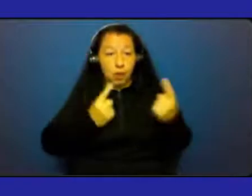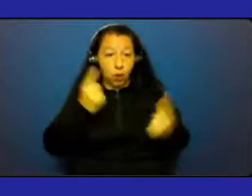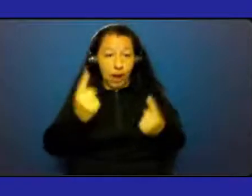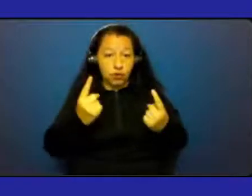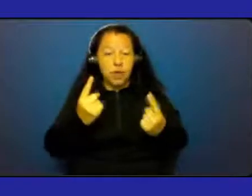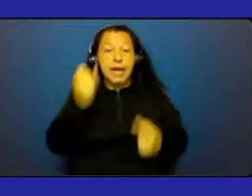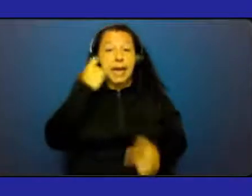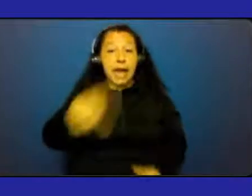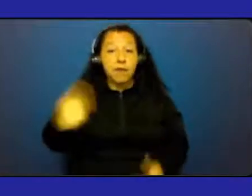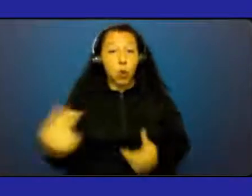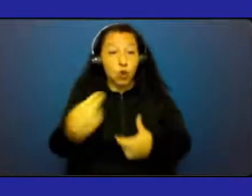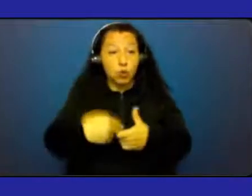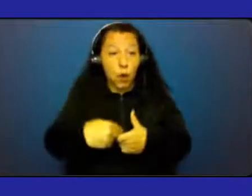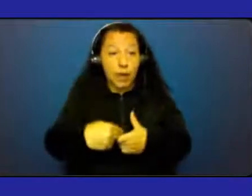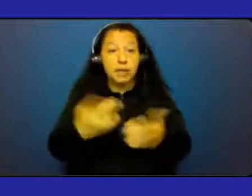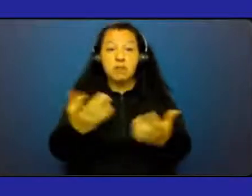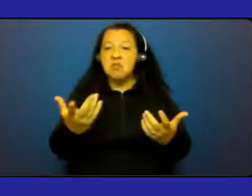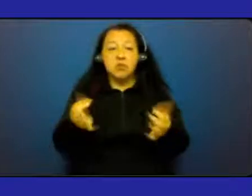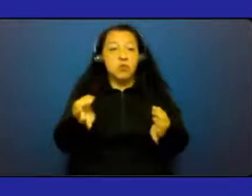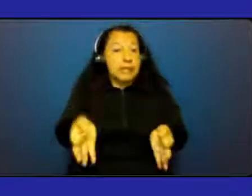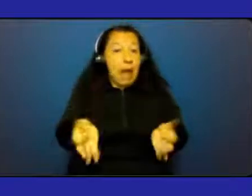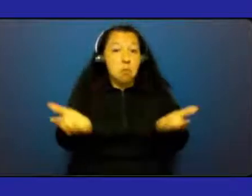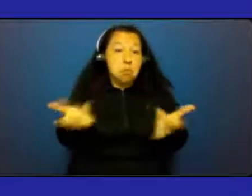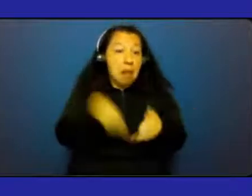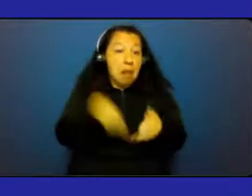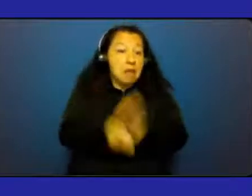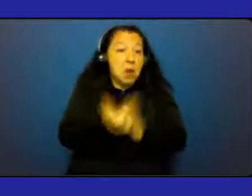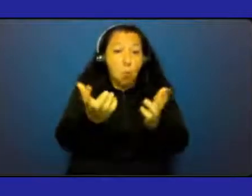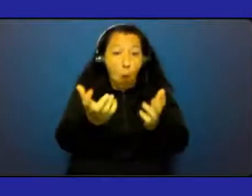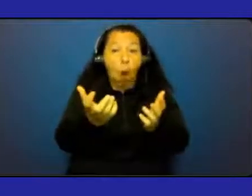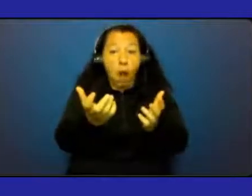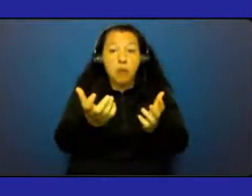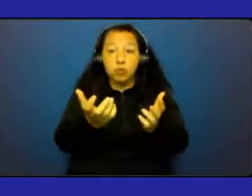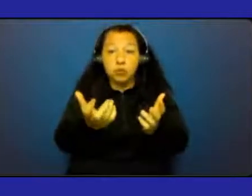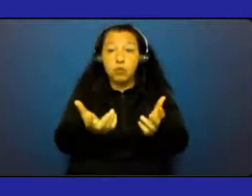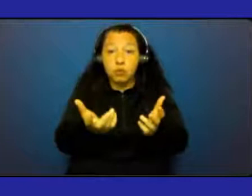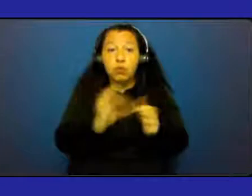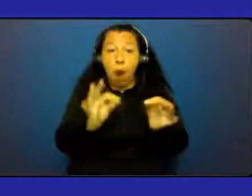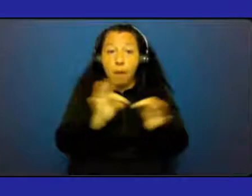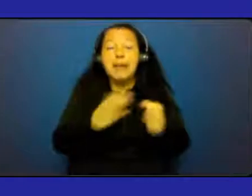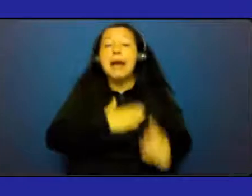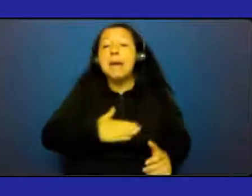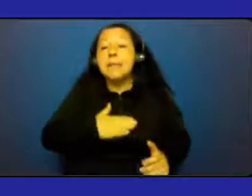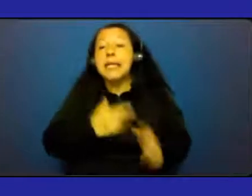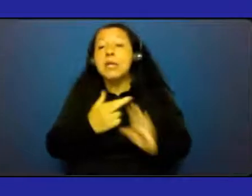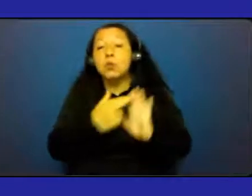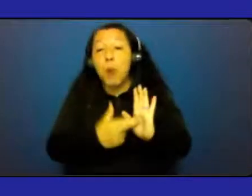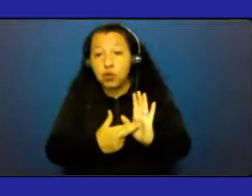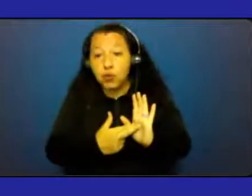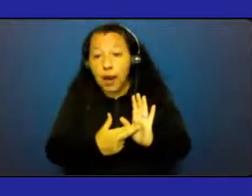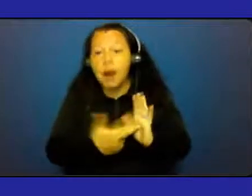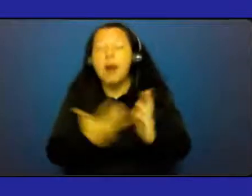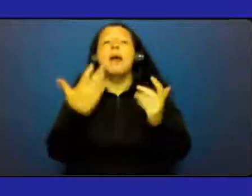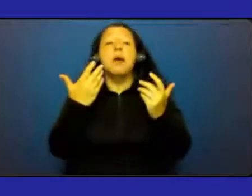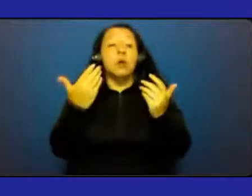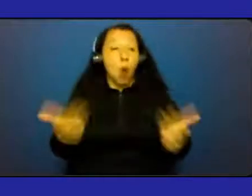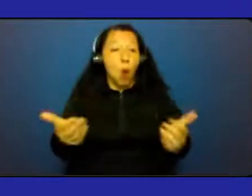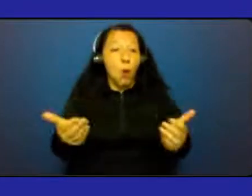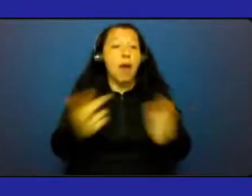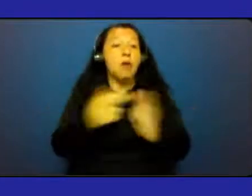you want to speak, please register. Registration is open till 6:30 by calling the